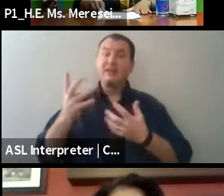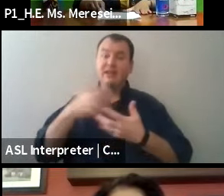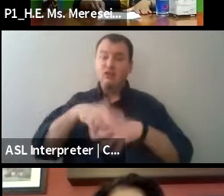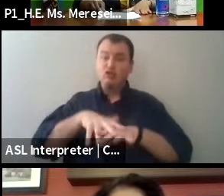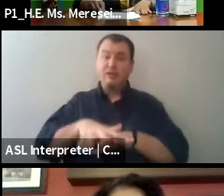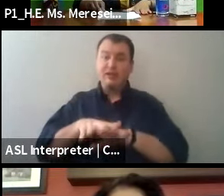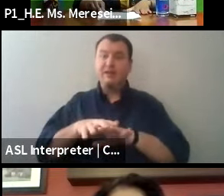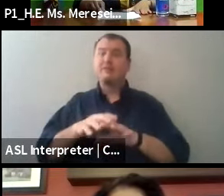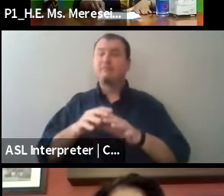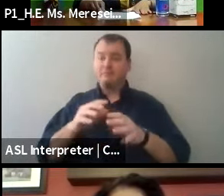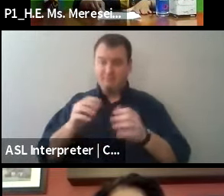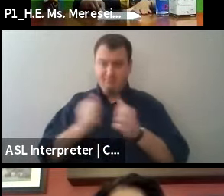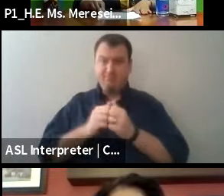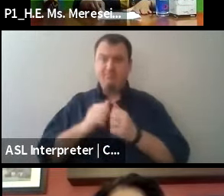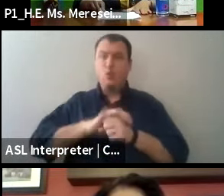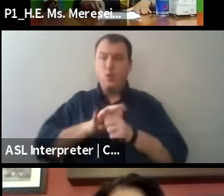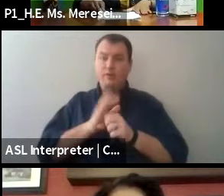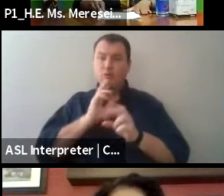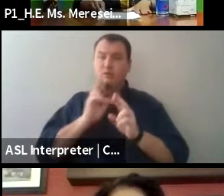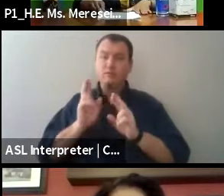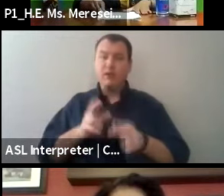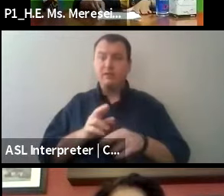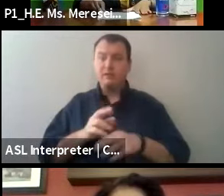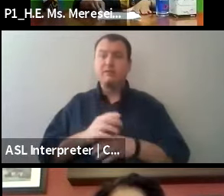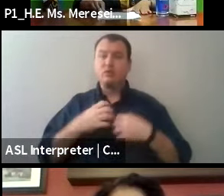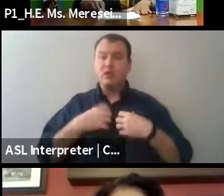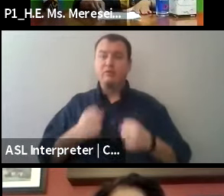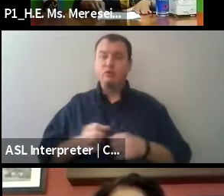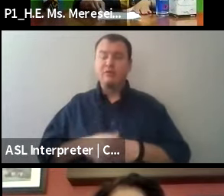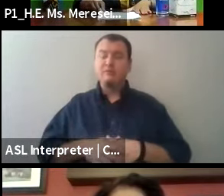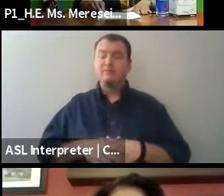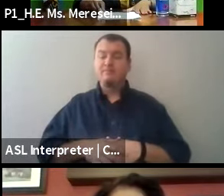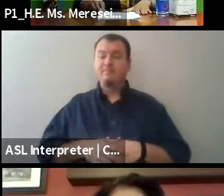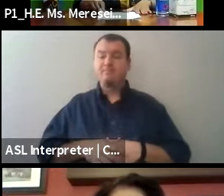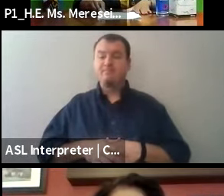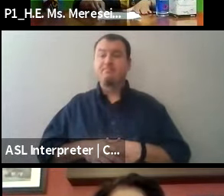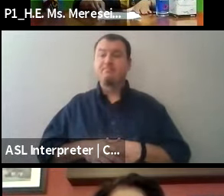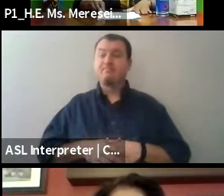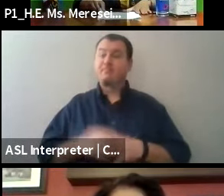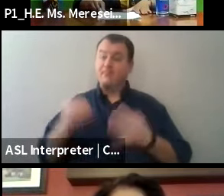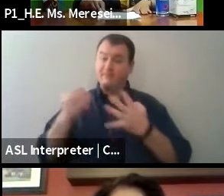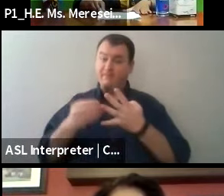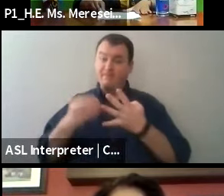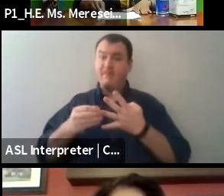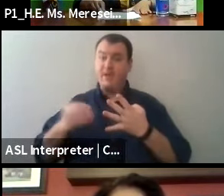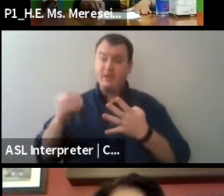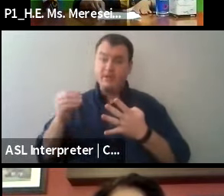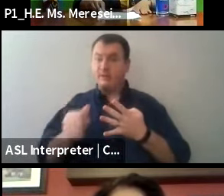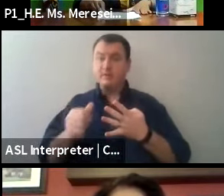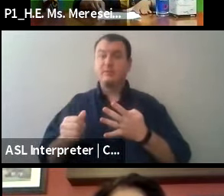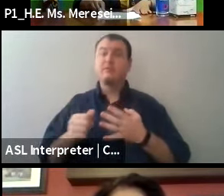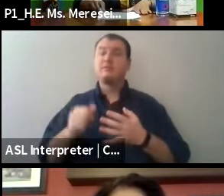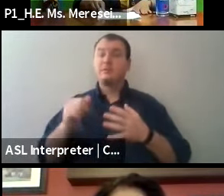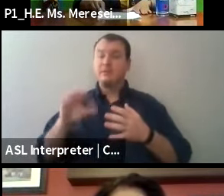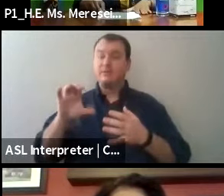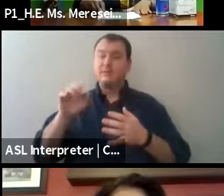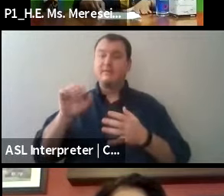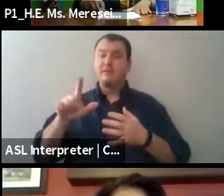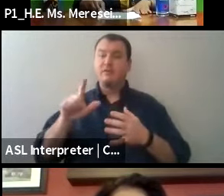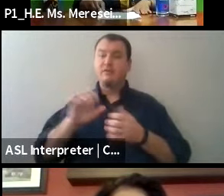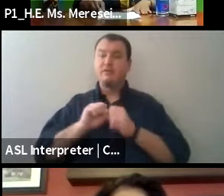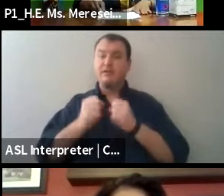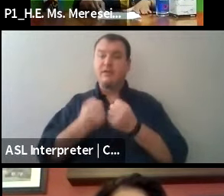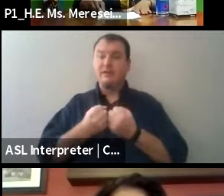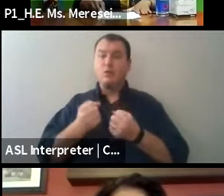into COVID-19 response and recovery plans, to really fund and drive funding into civil society